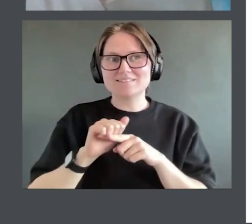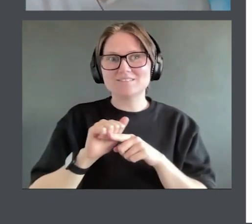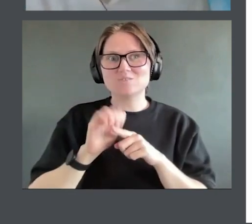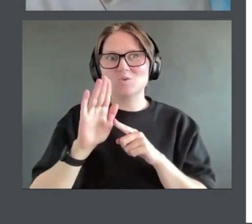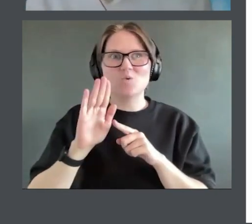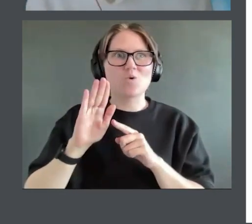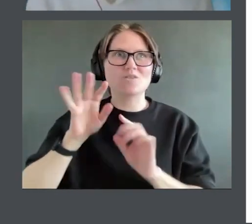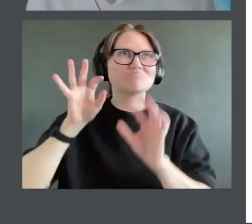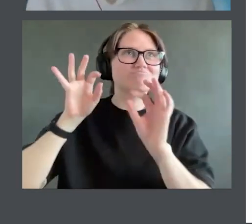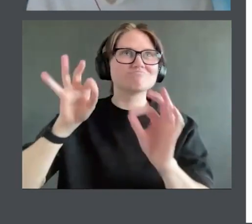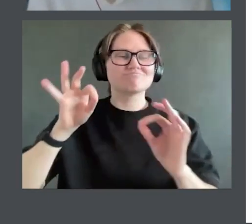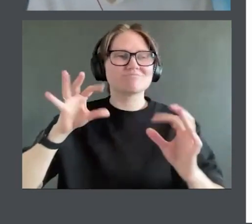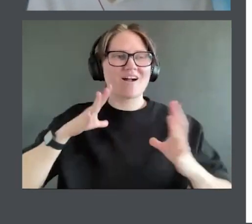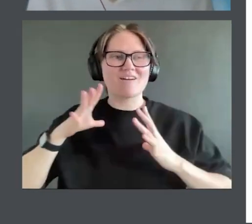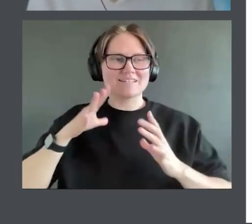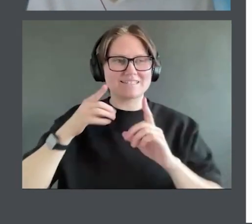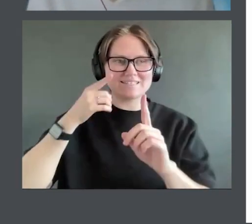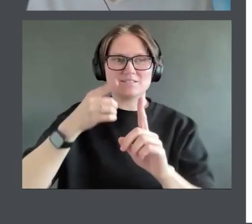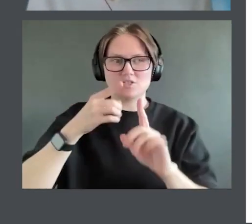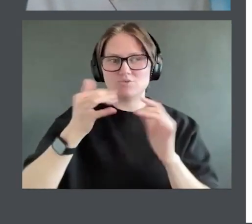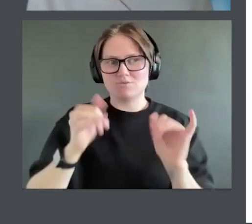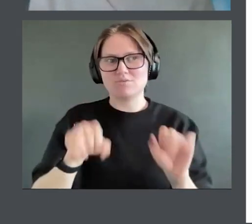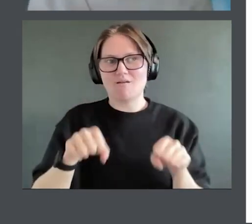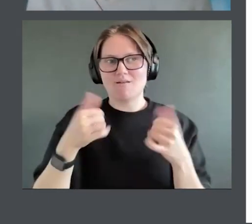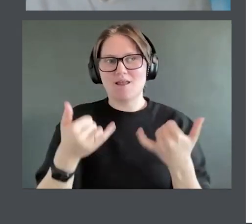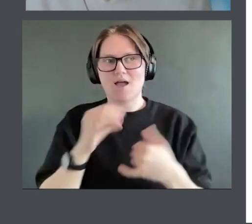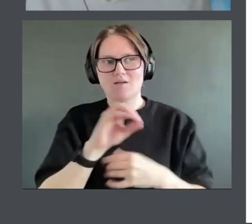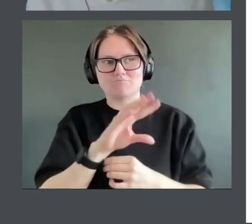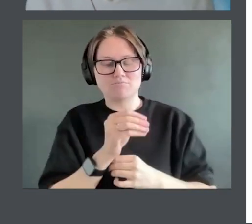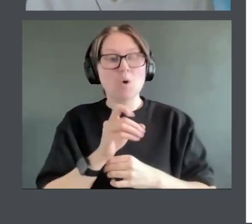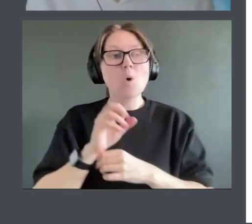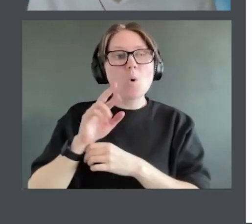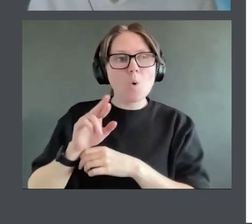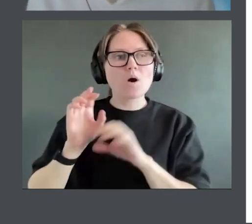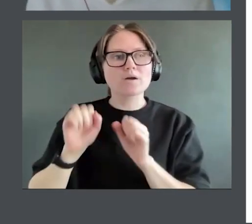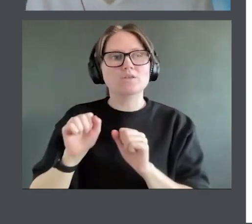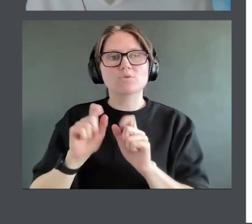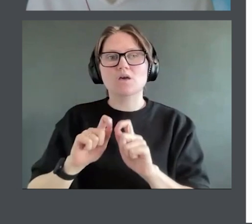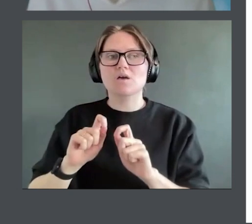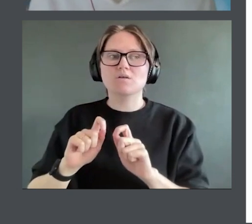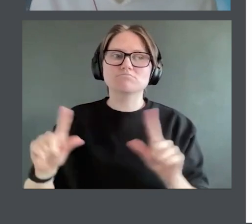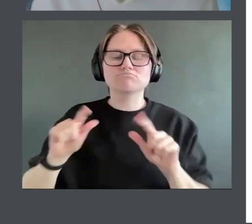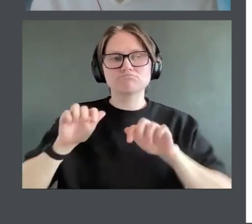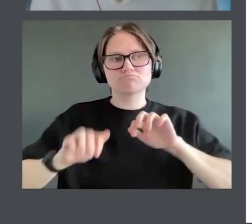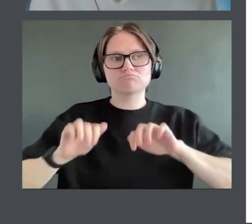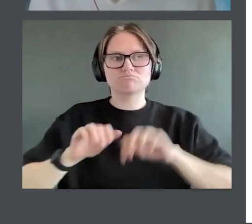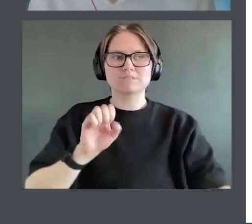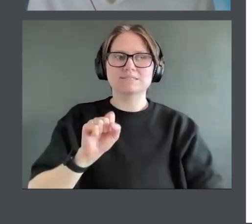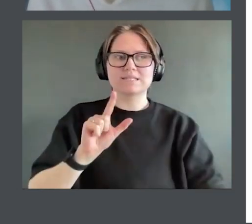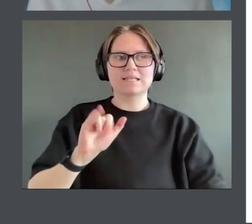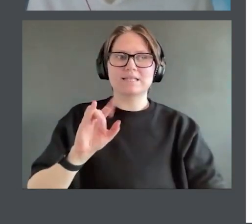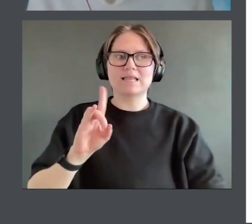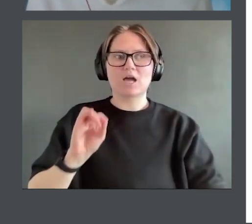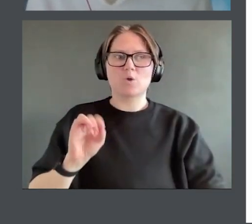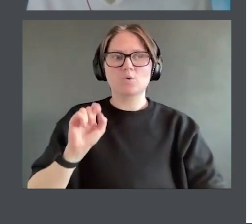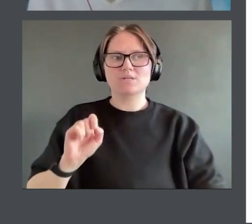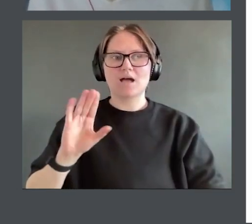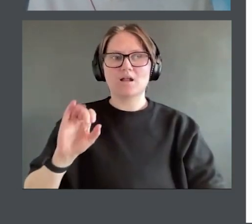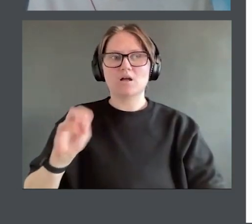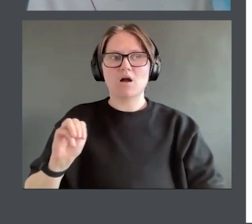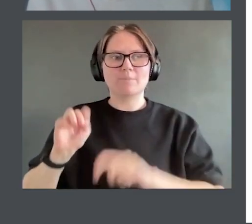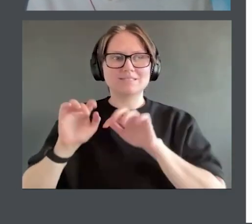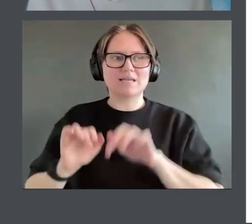holiday destination, or you can go to slido.com and enter UHL 2025.